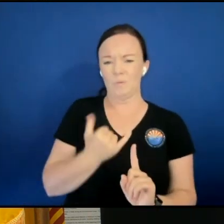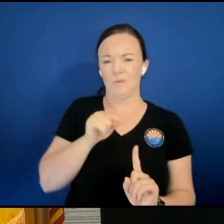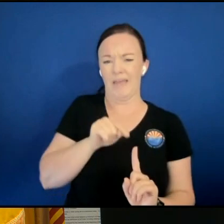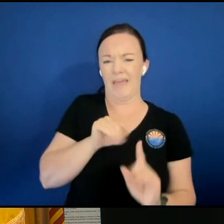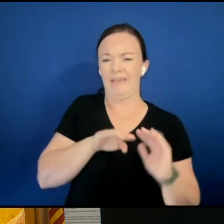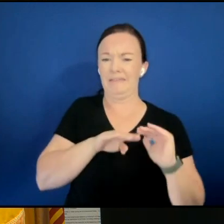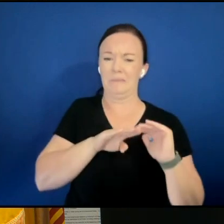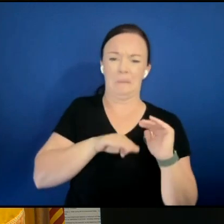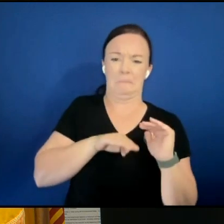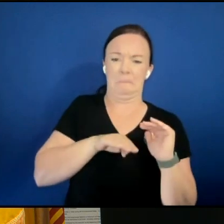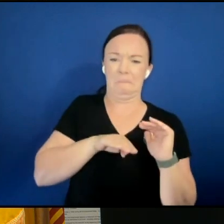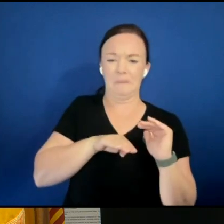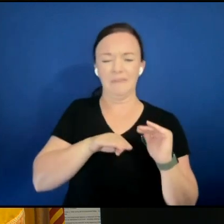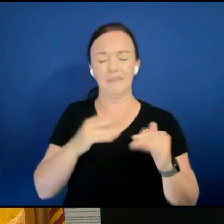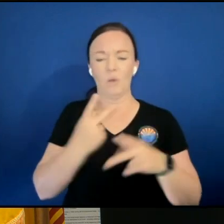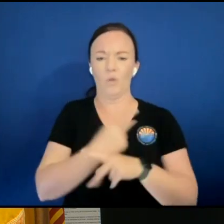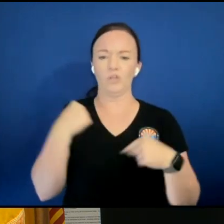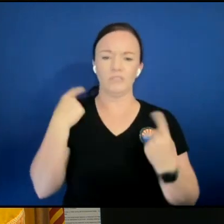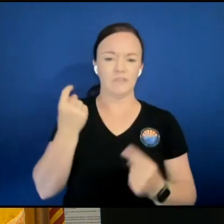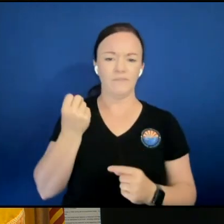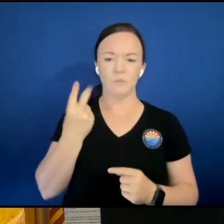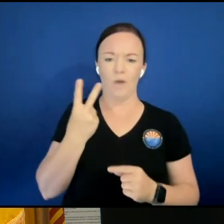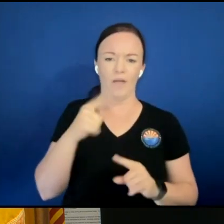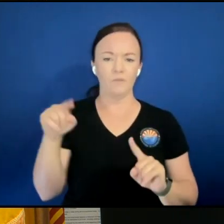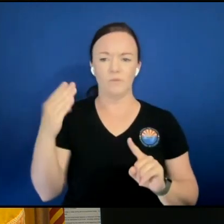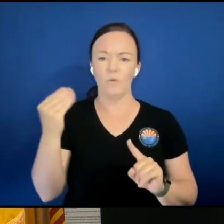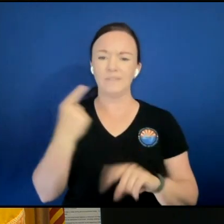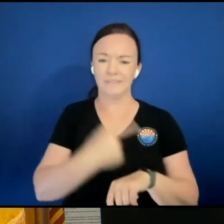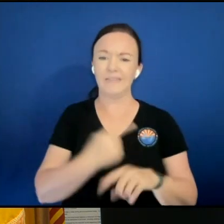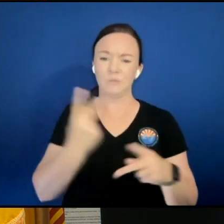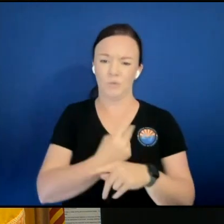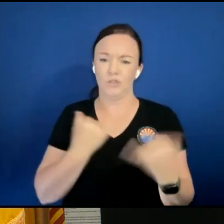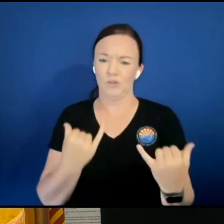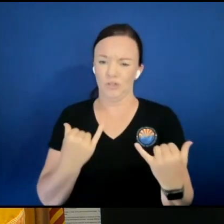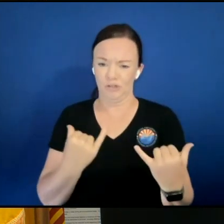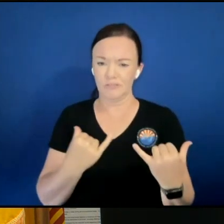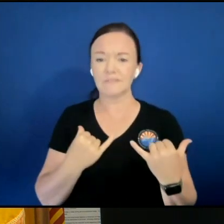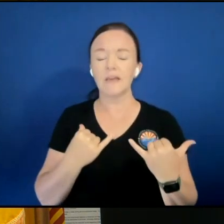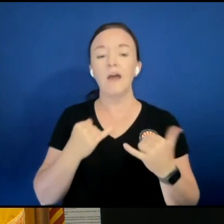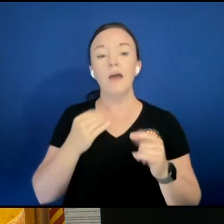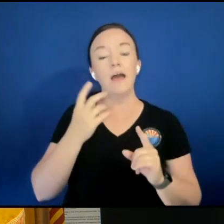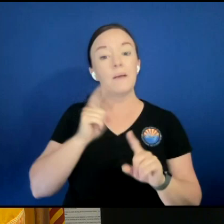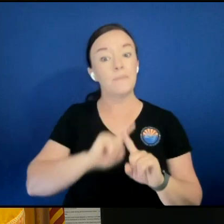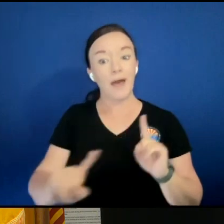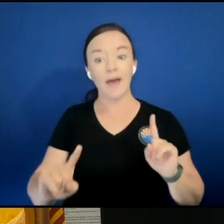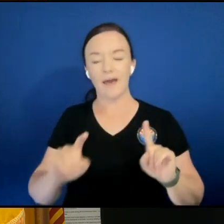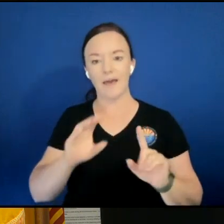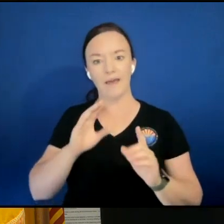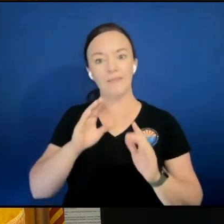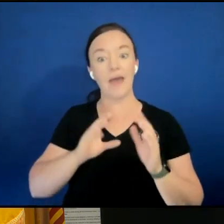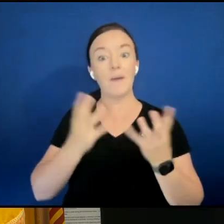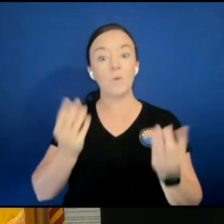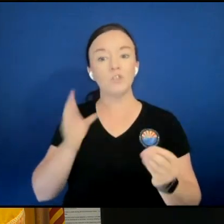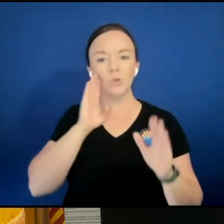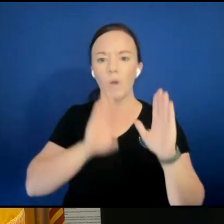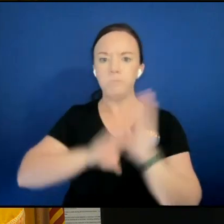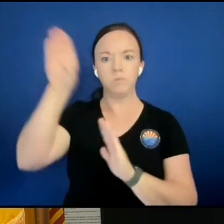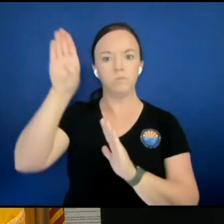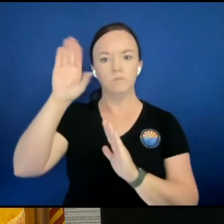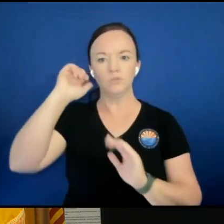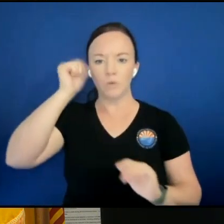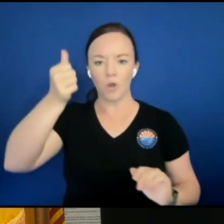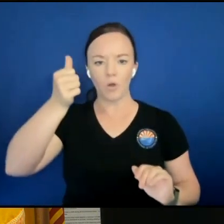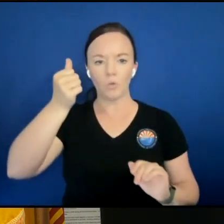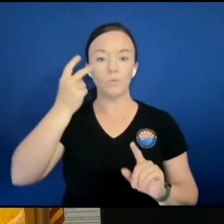bottom in the past 12 to 14 days. But as I mentioned, that moisture starts to increase very rapidly moving into tomorrow. You'll see our